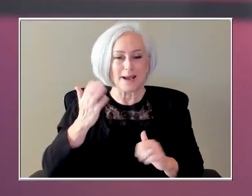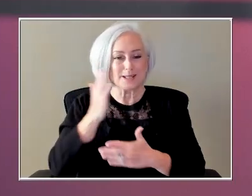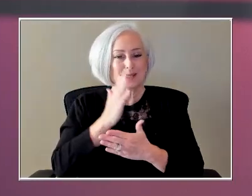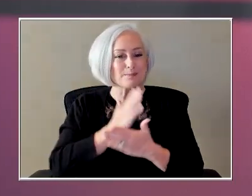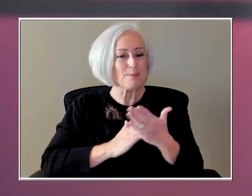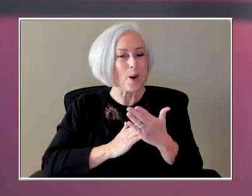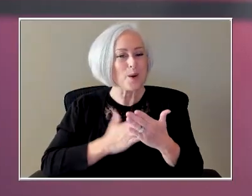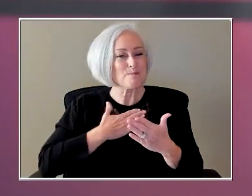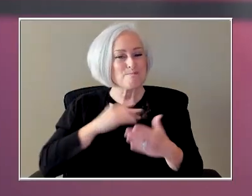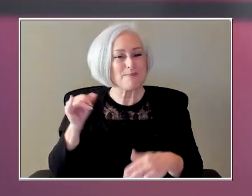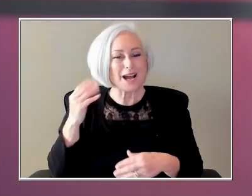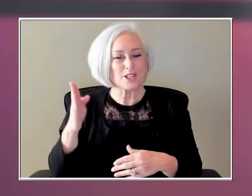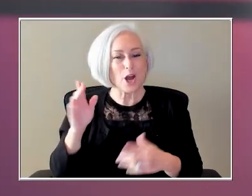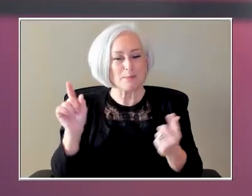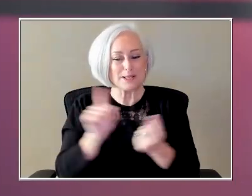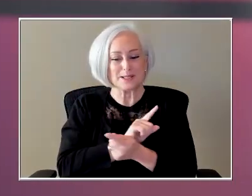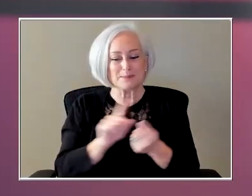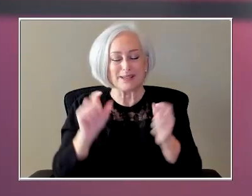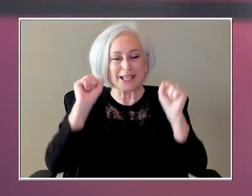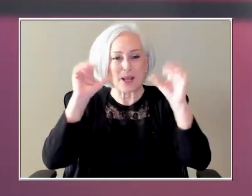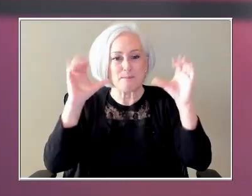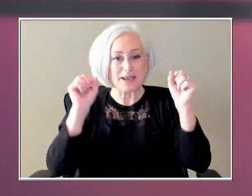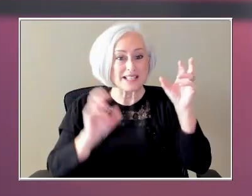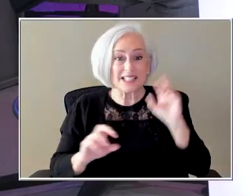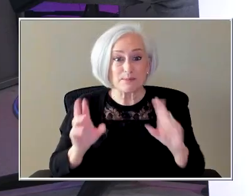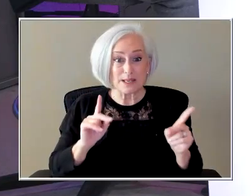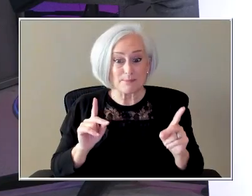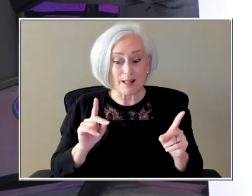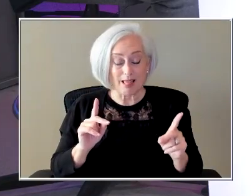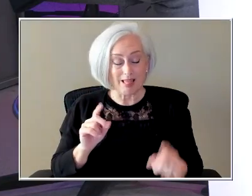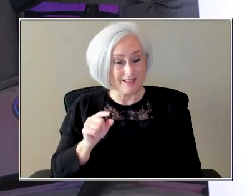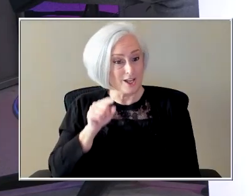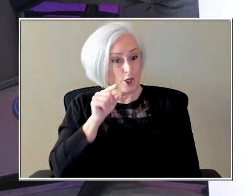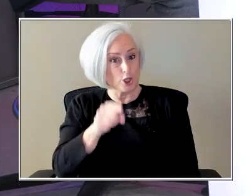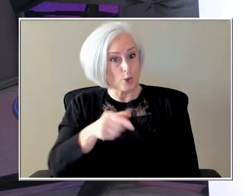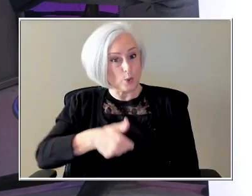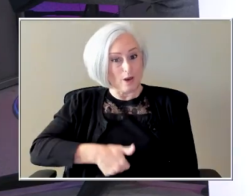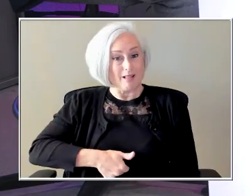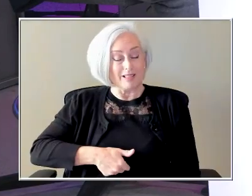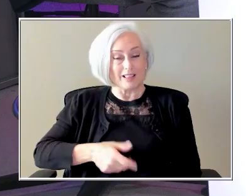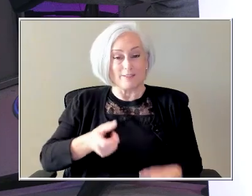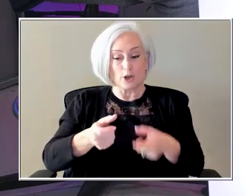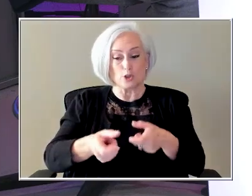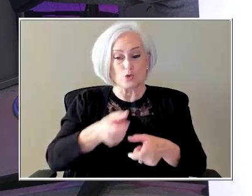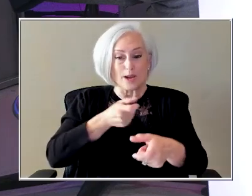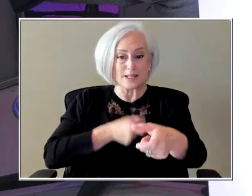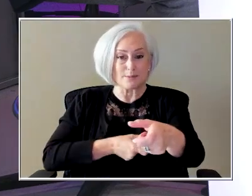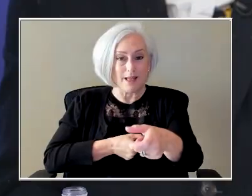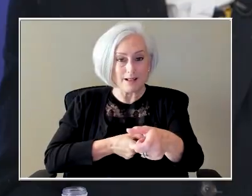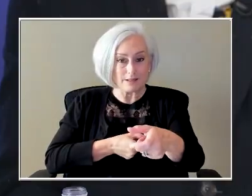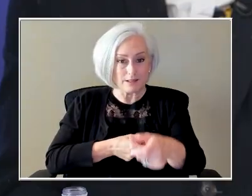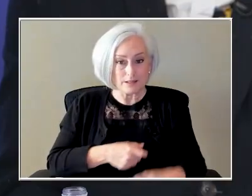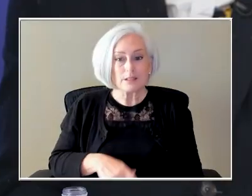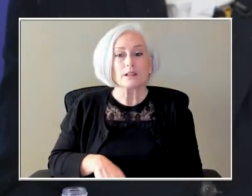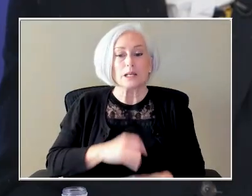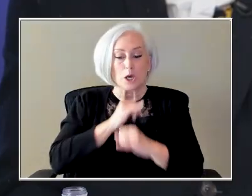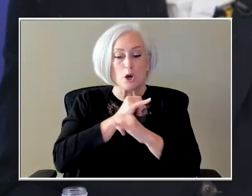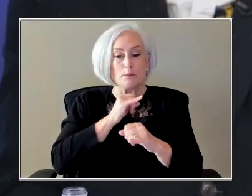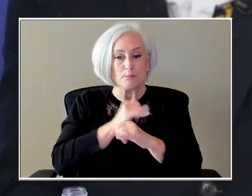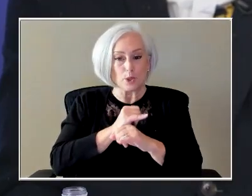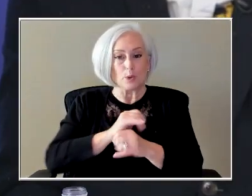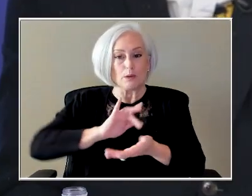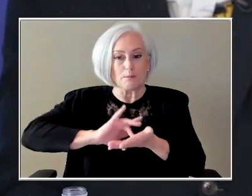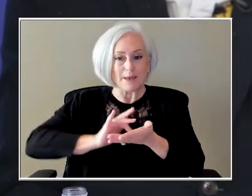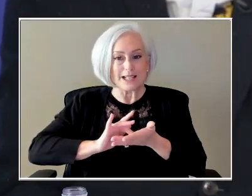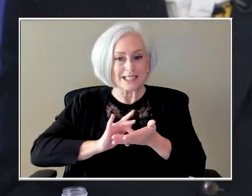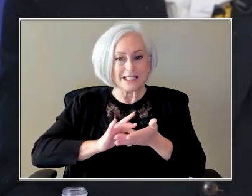incredible individuals. And, you know, someone like you, a liver transplant, on chronic immunosuppression, now undergoing open heart